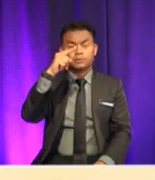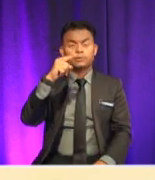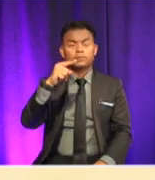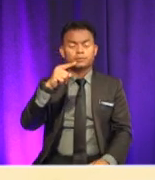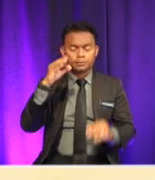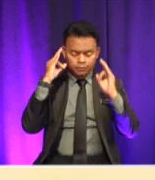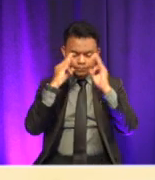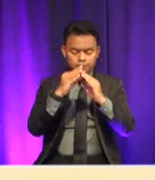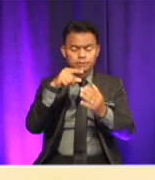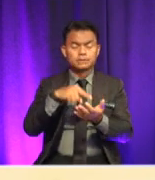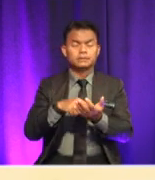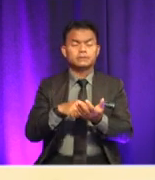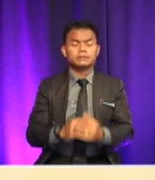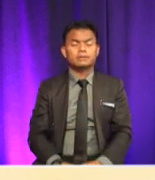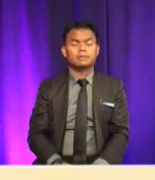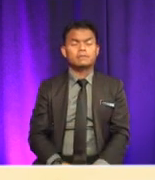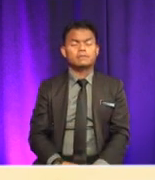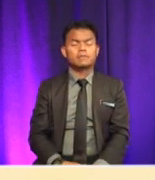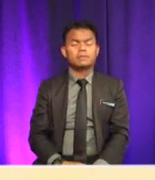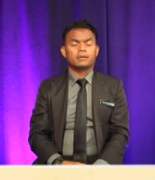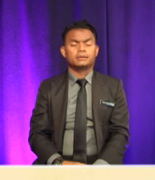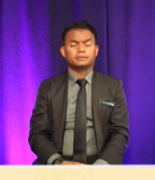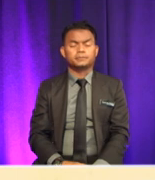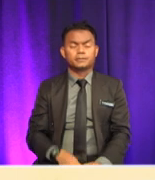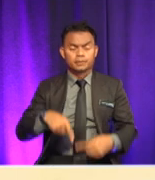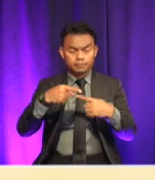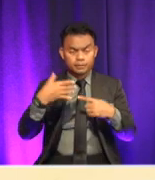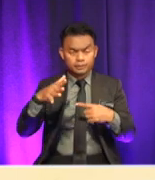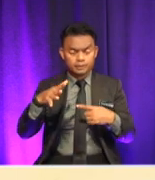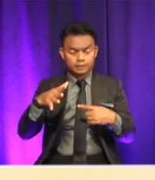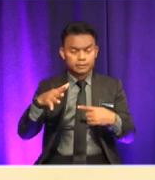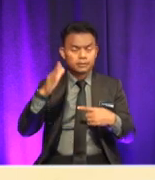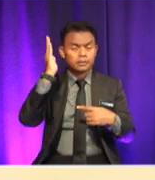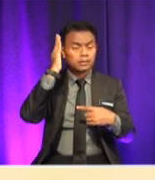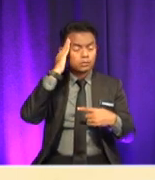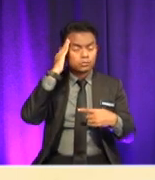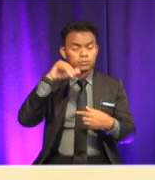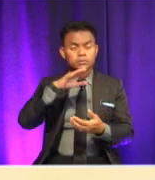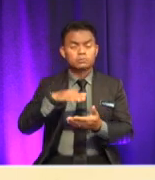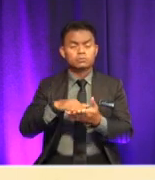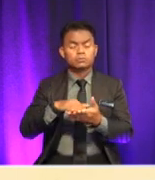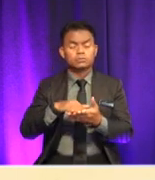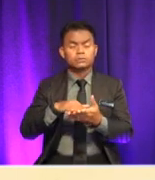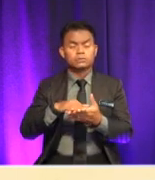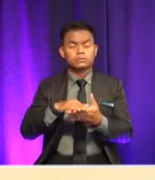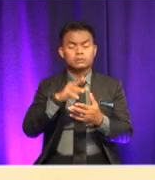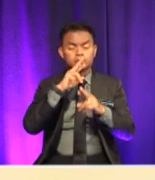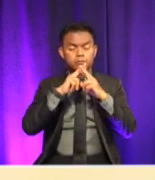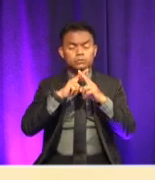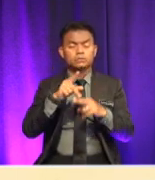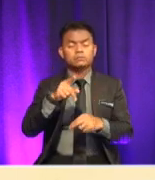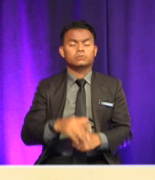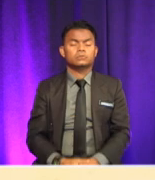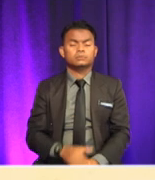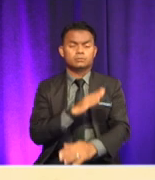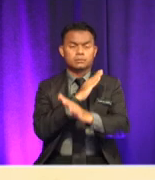from Lani's perspective, as a result of getting caught by the chief rooster and his team, Lani was tortured non-stop and